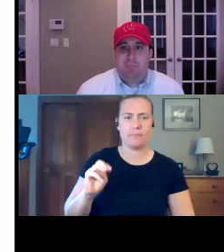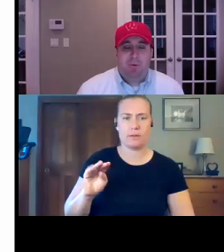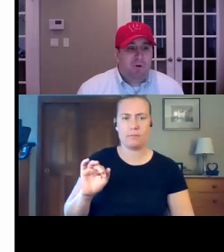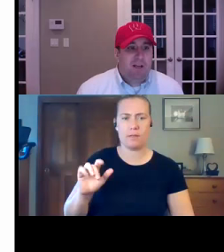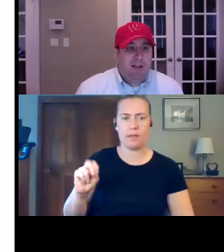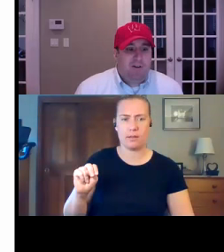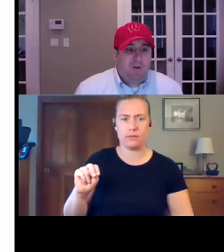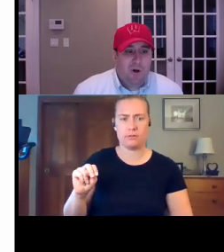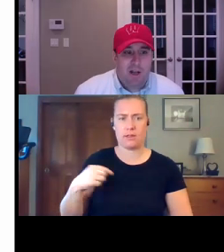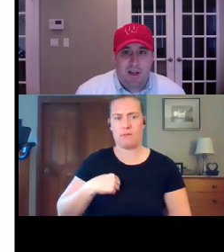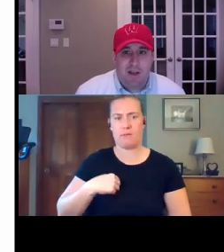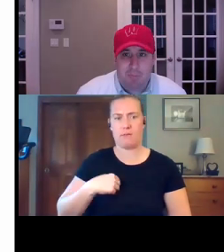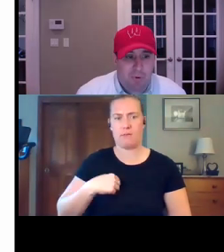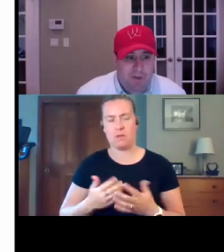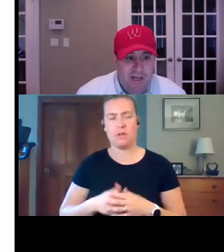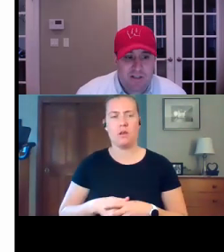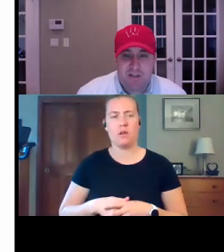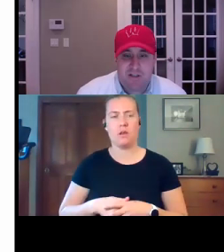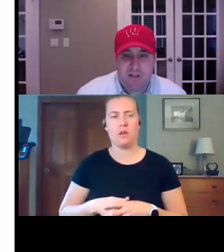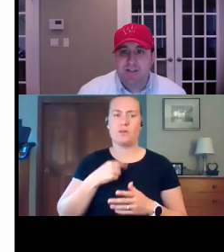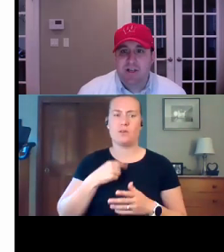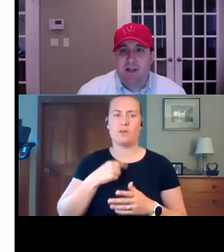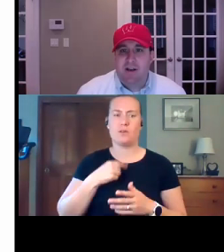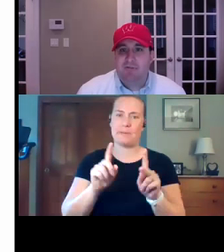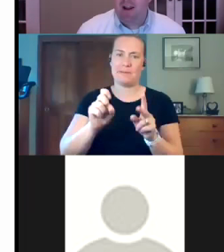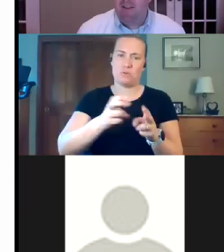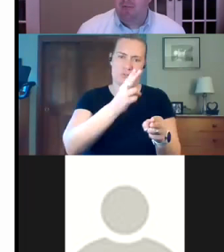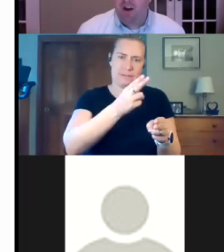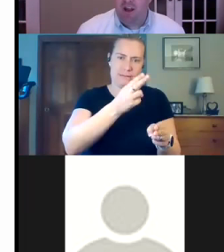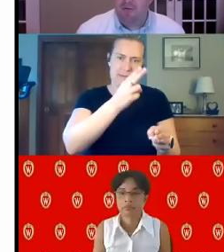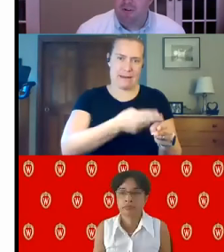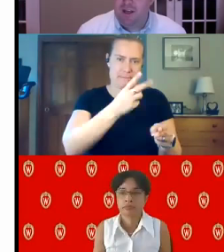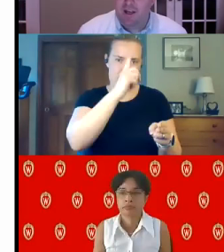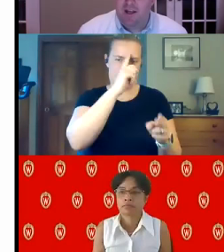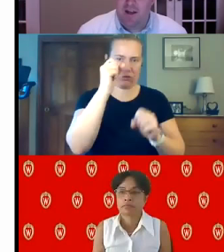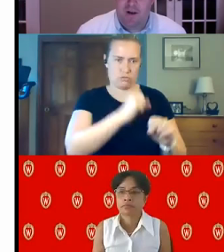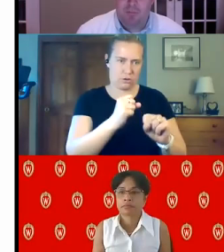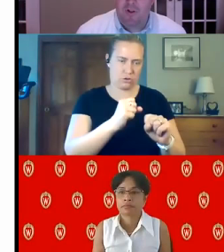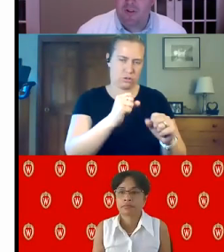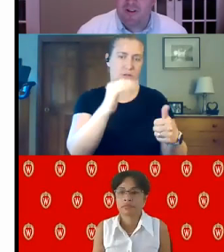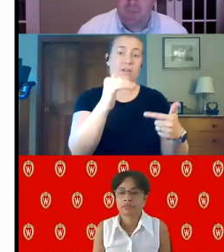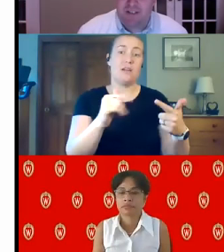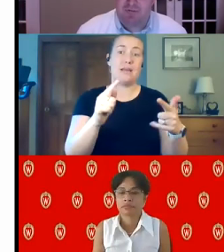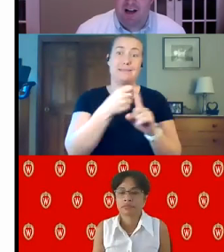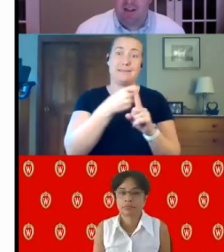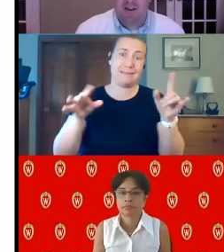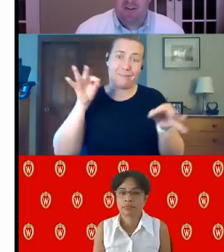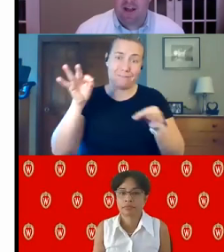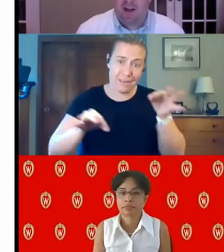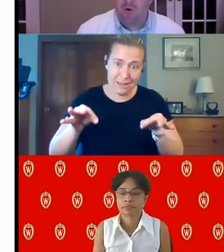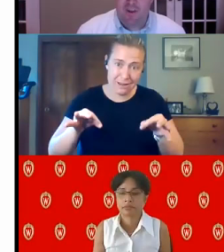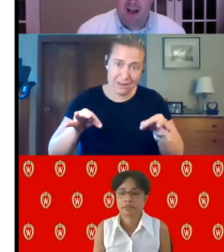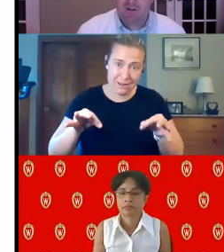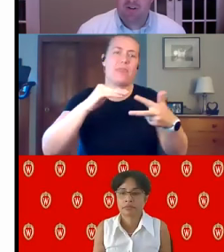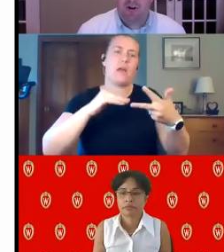suggest that people really need to name implementation strategies, define them very carefully, and then importantly specify things